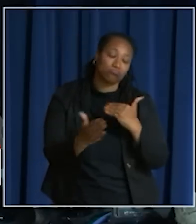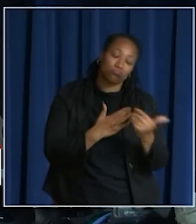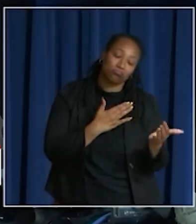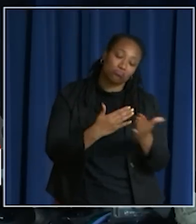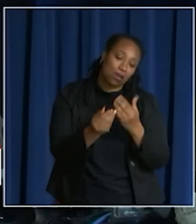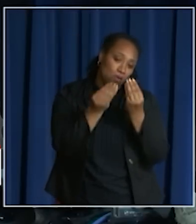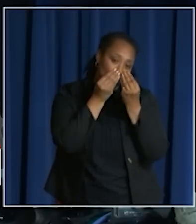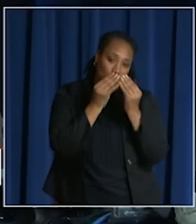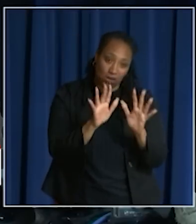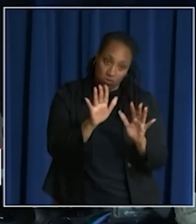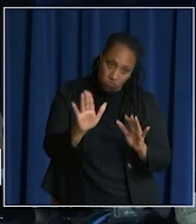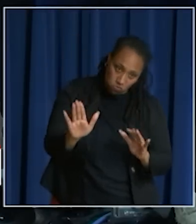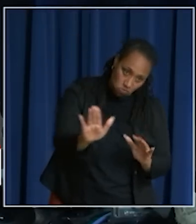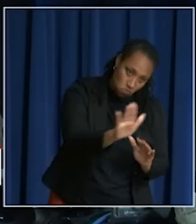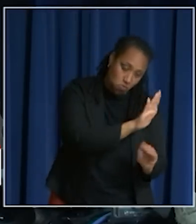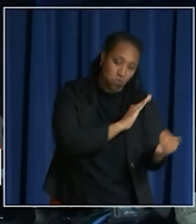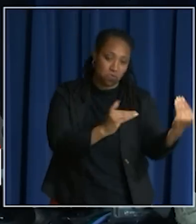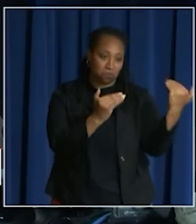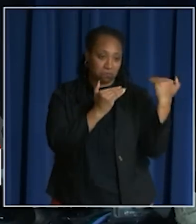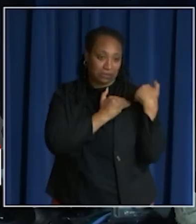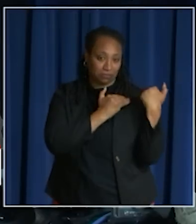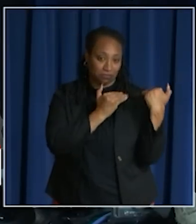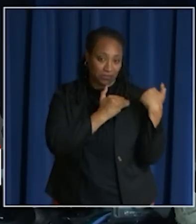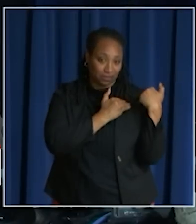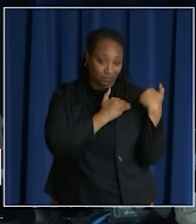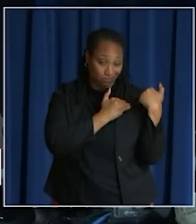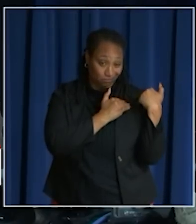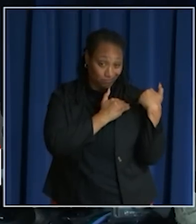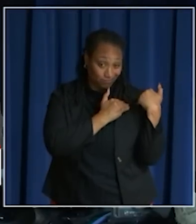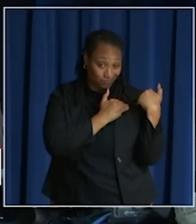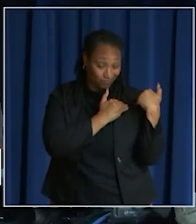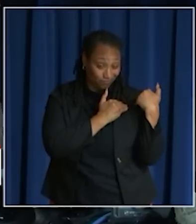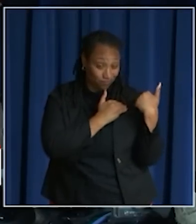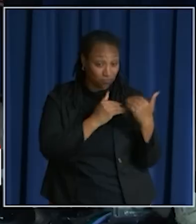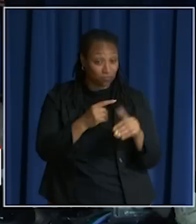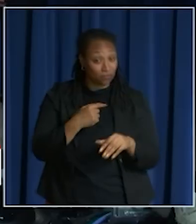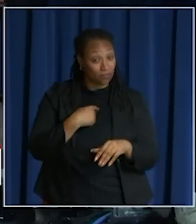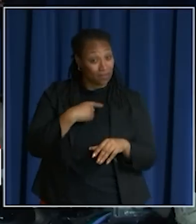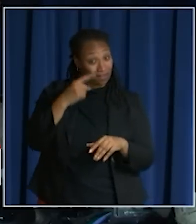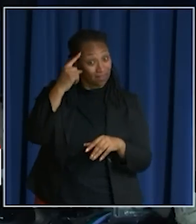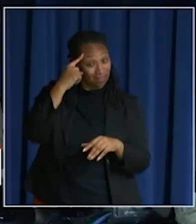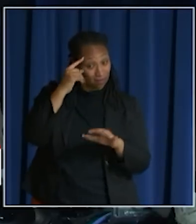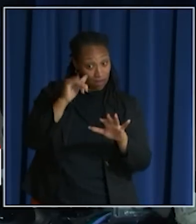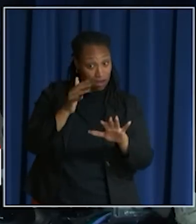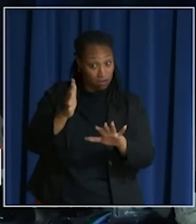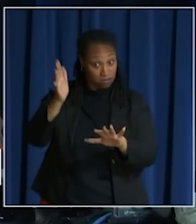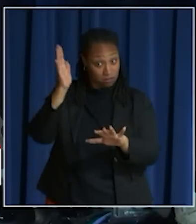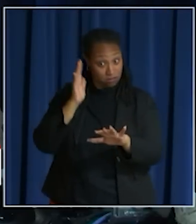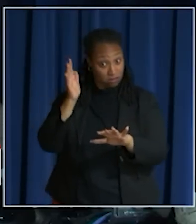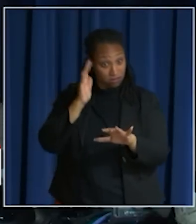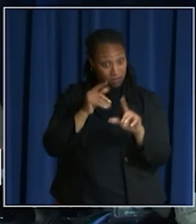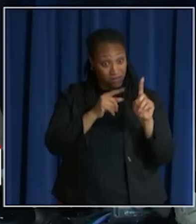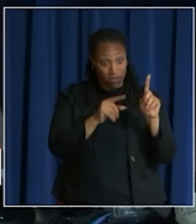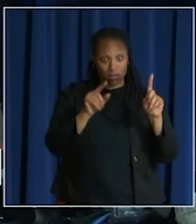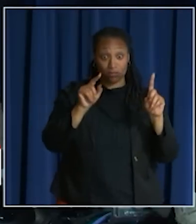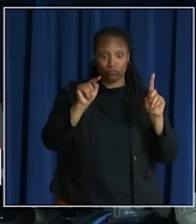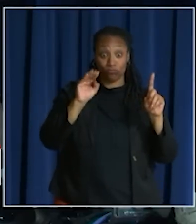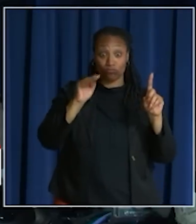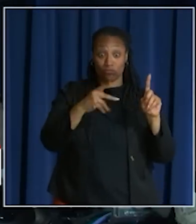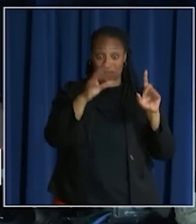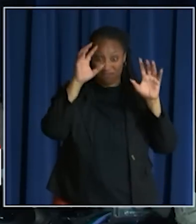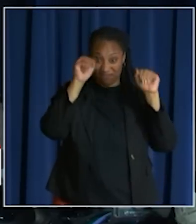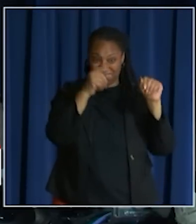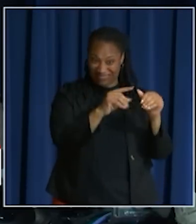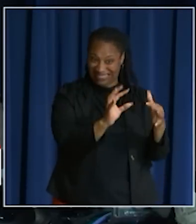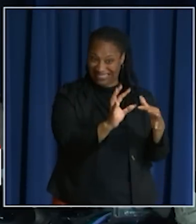accountability. I think what was missing from the press conference a little bit earlier, however, is what people also don't